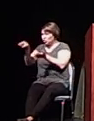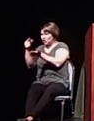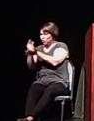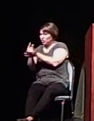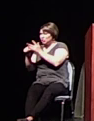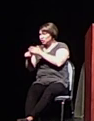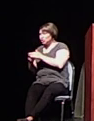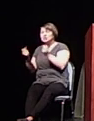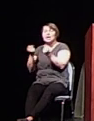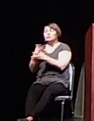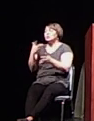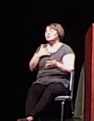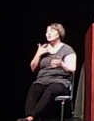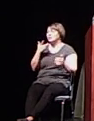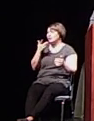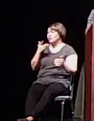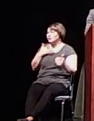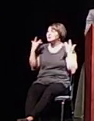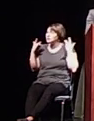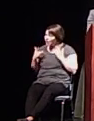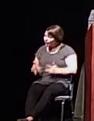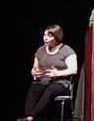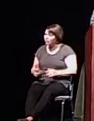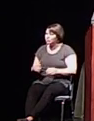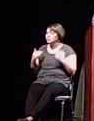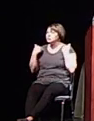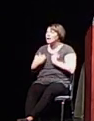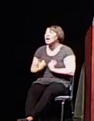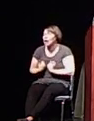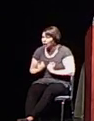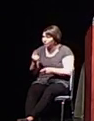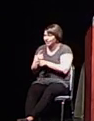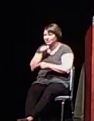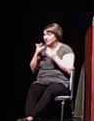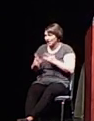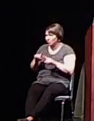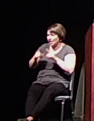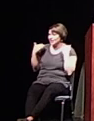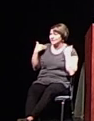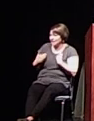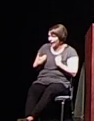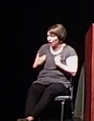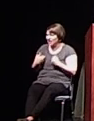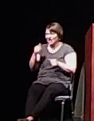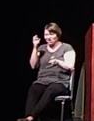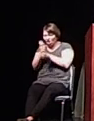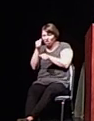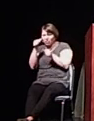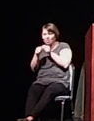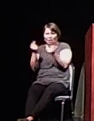feel exhausted. And it's even at that point in time, it's hard to remember everything that was accomplished in the